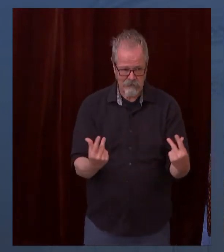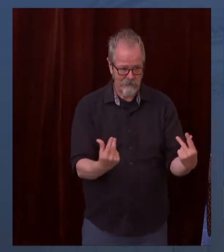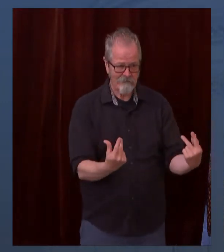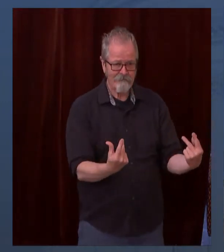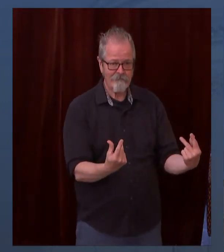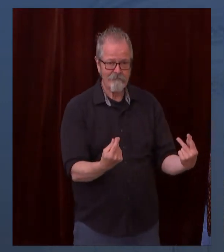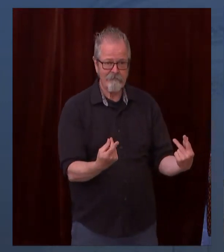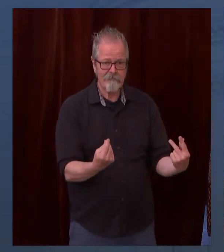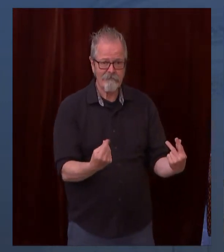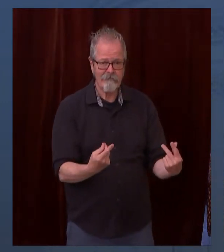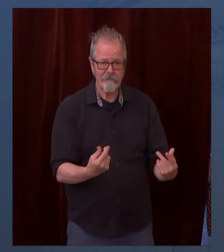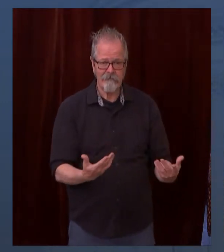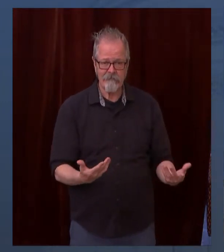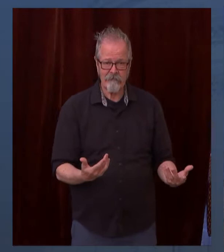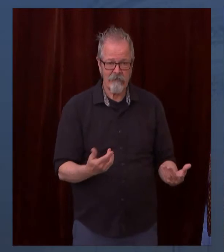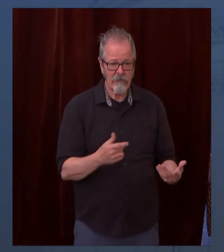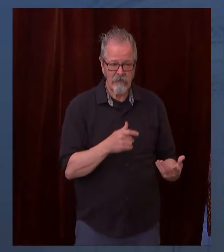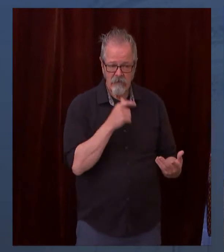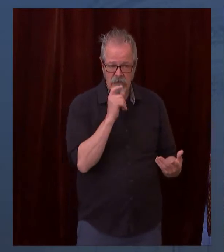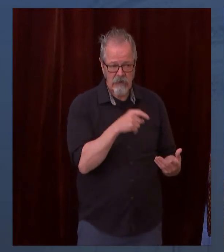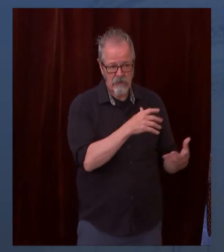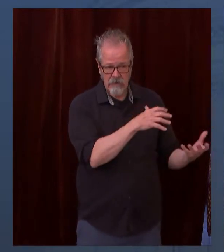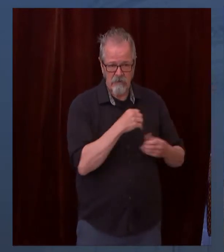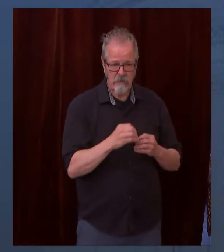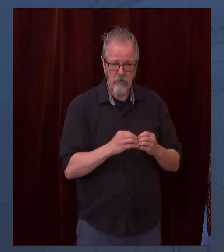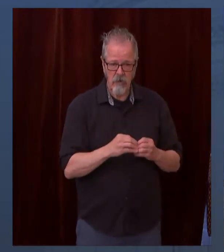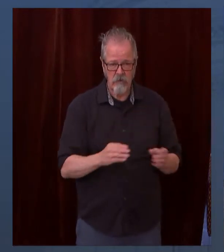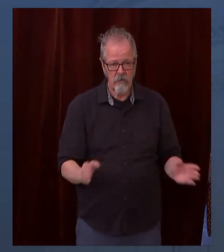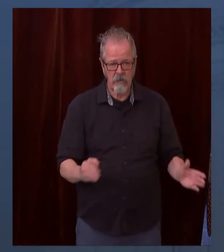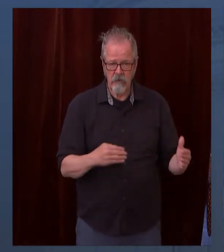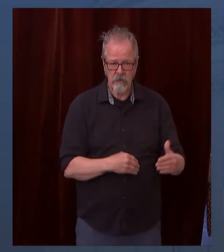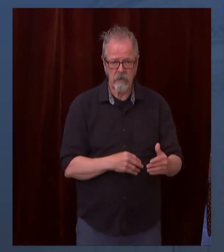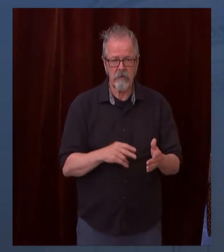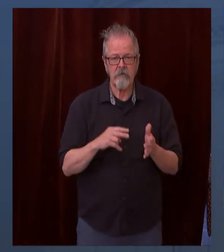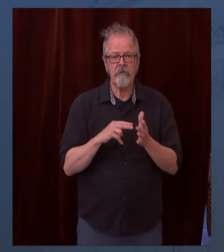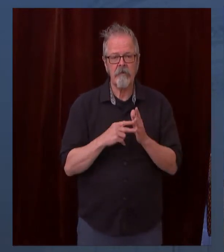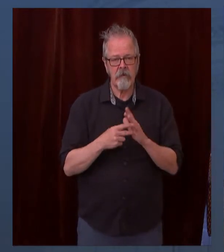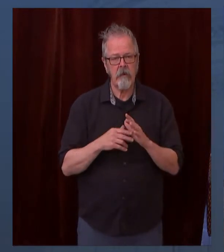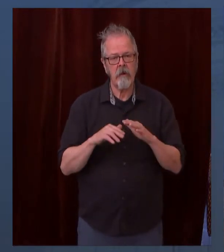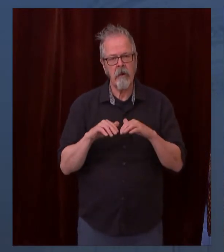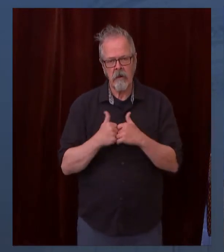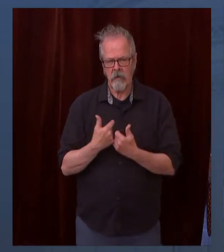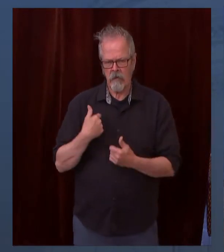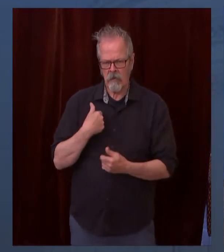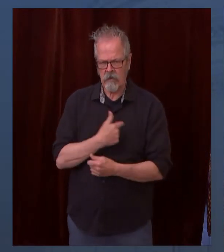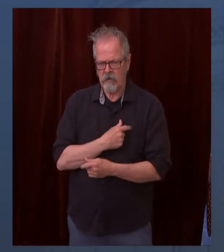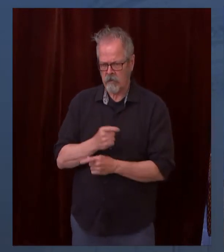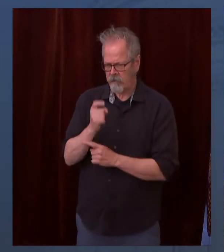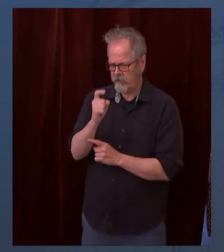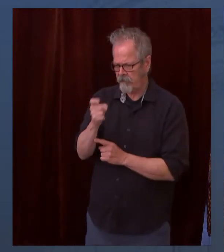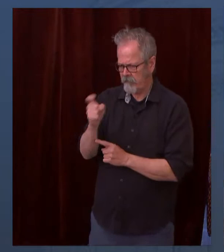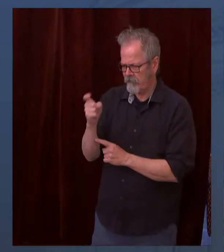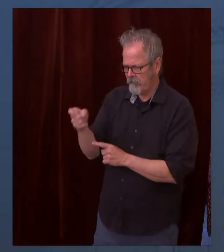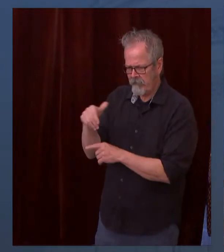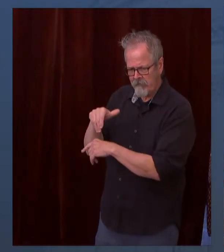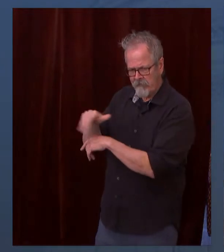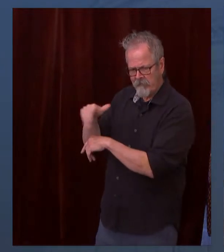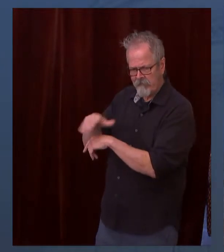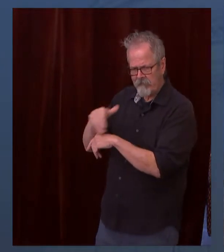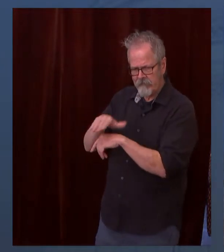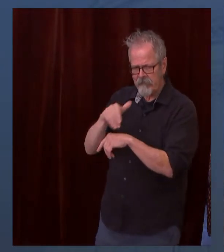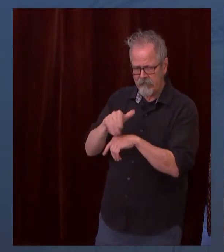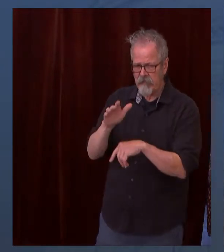of the distribution of the vaccine. It will no longer be quite as pro rata to